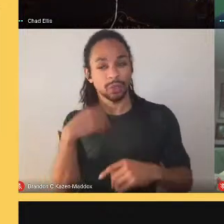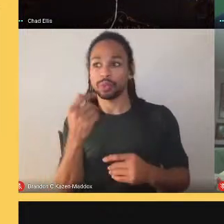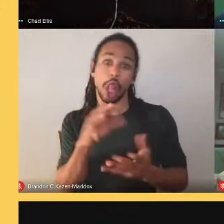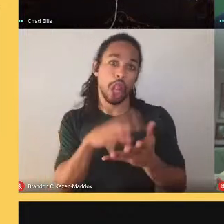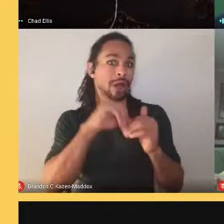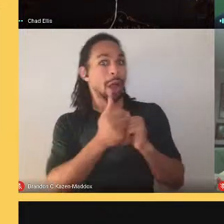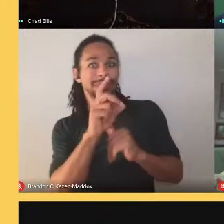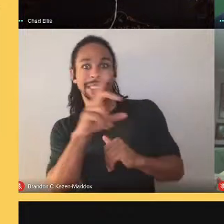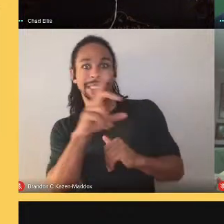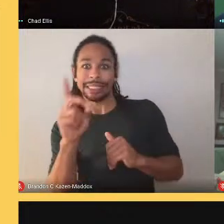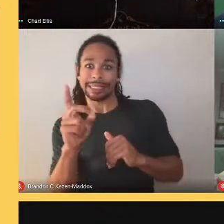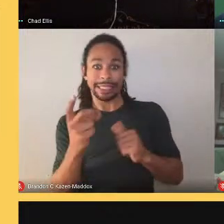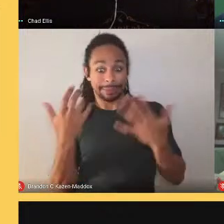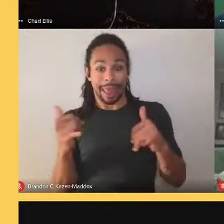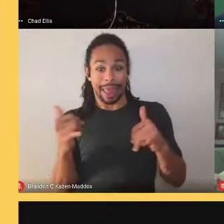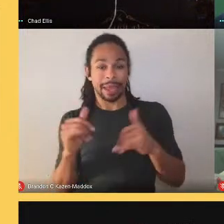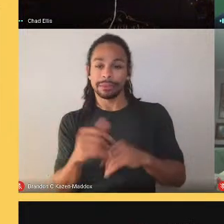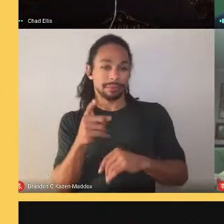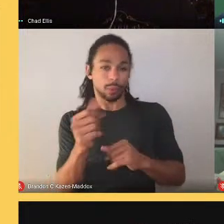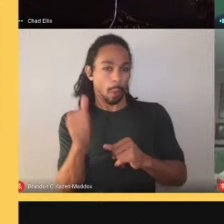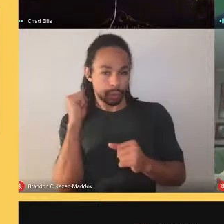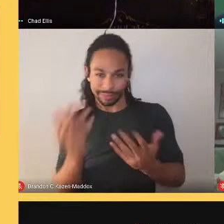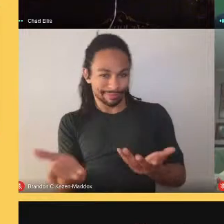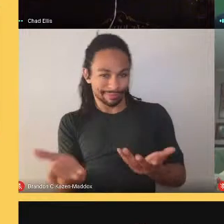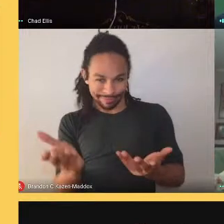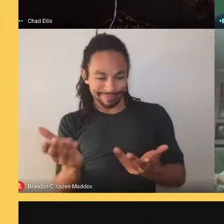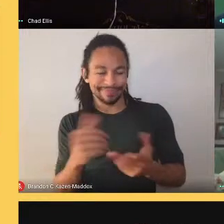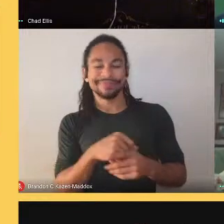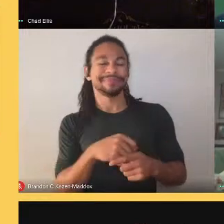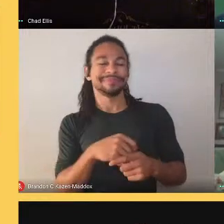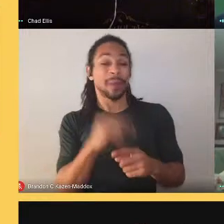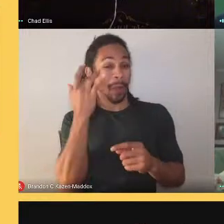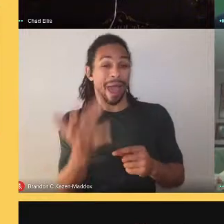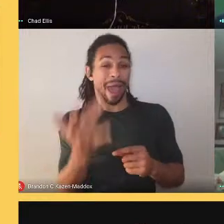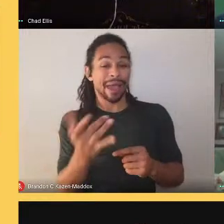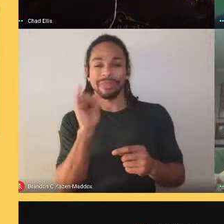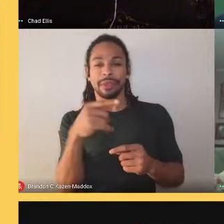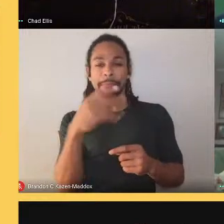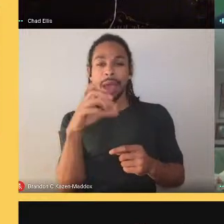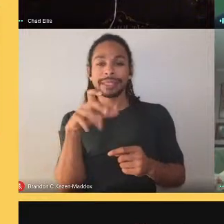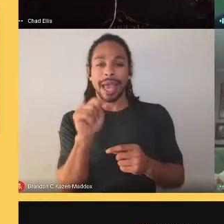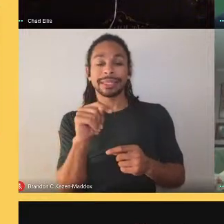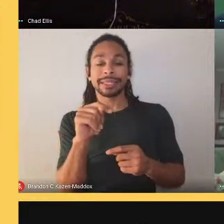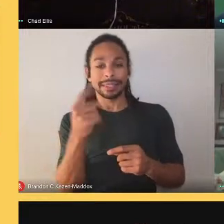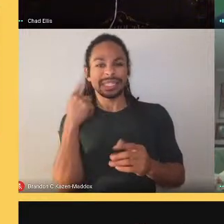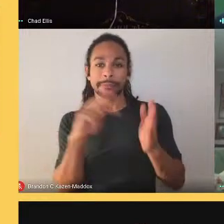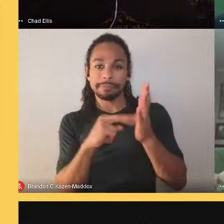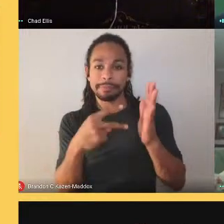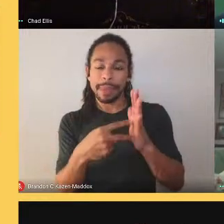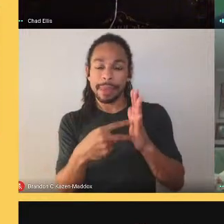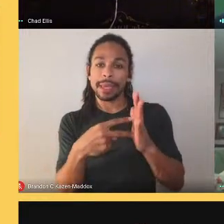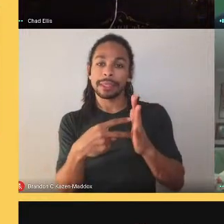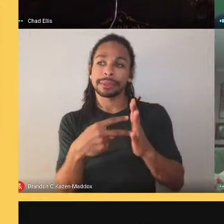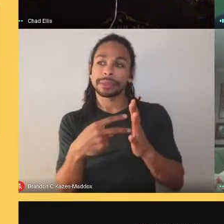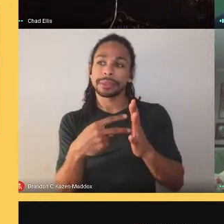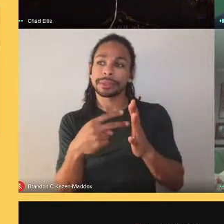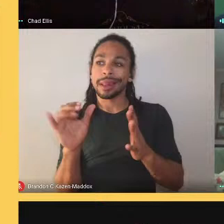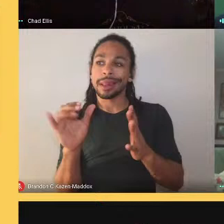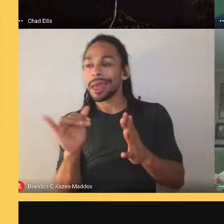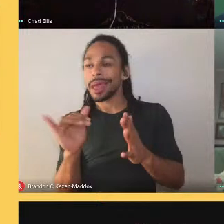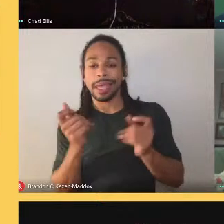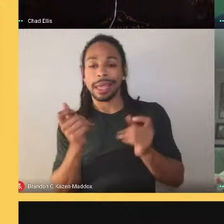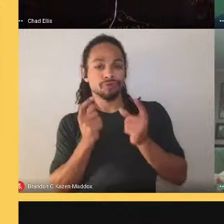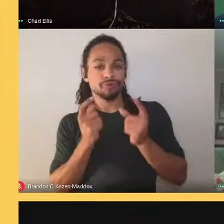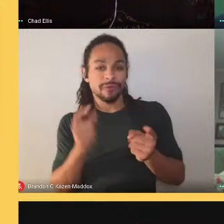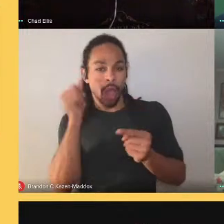not. Because it is meant to be sort of an improv audio drama, like